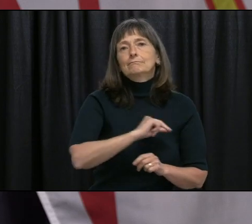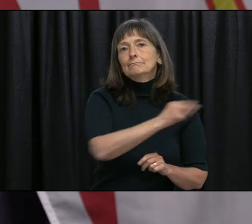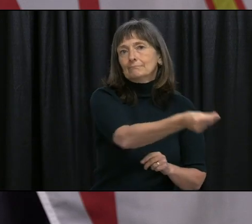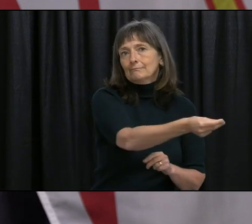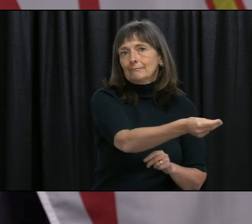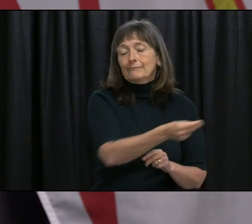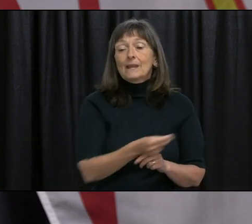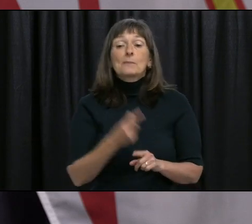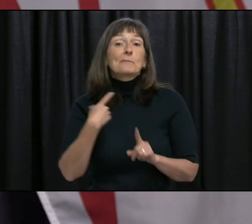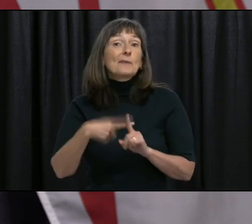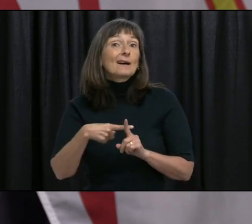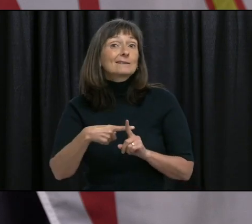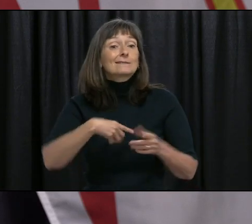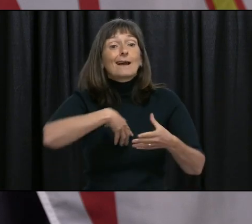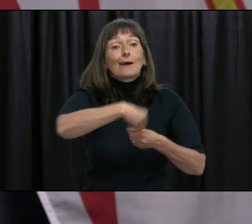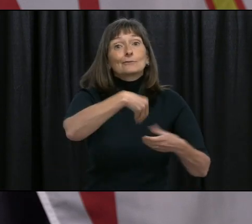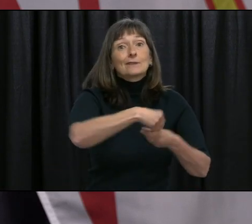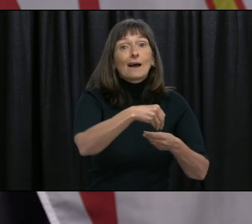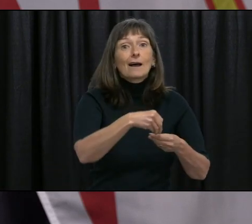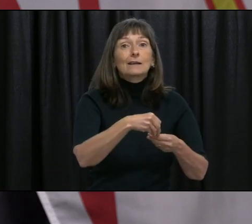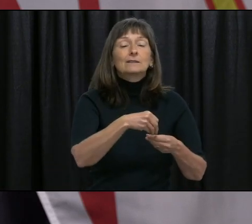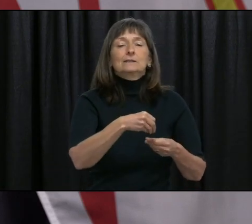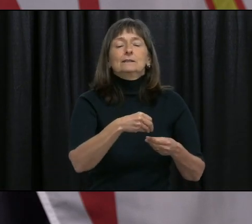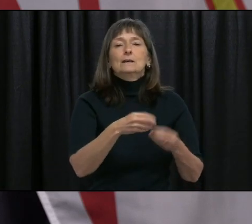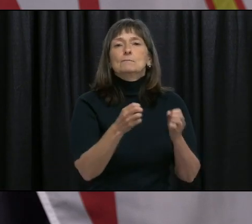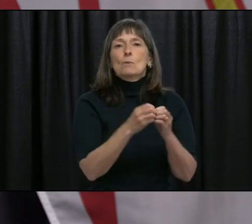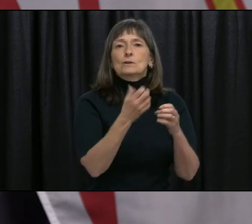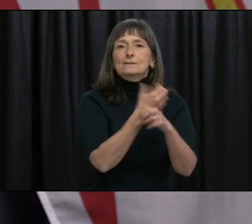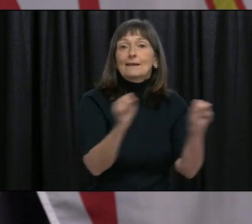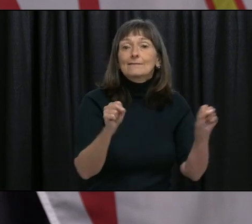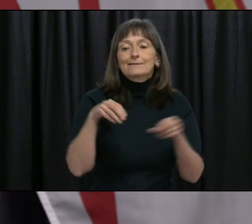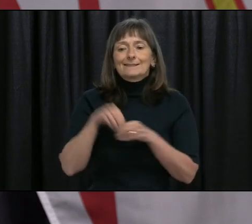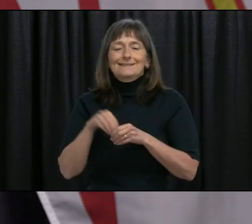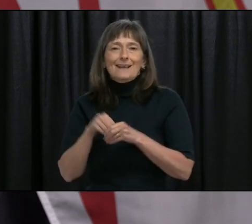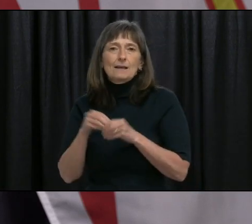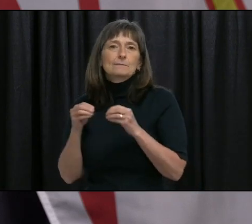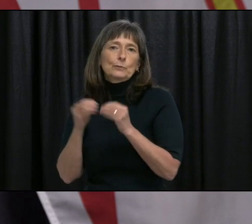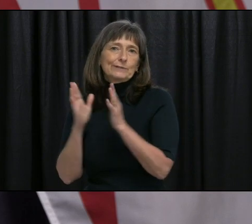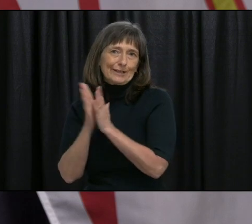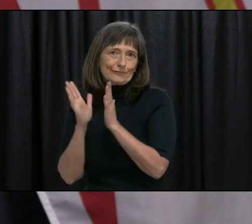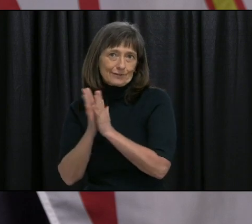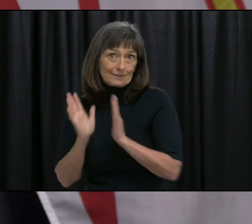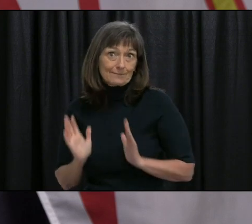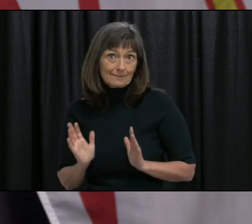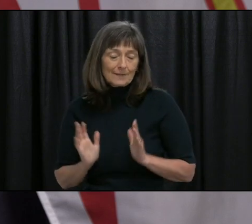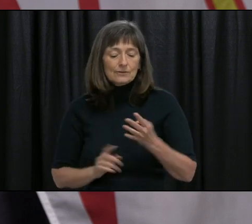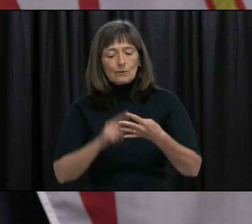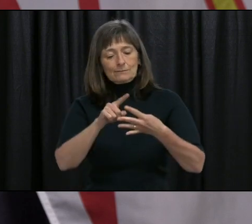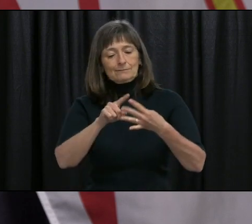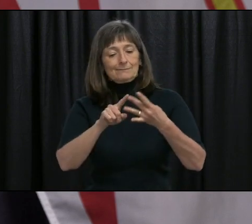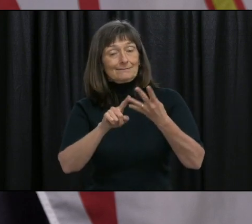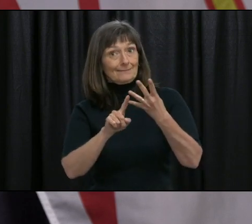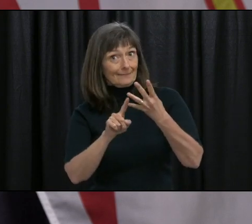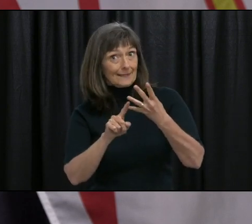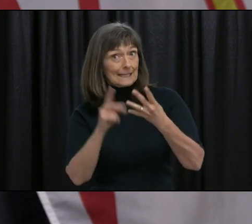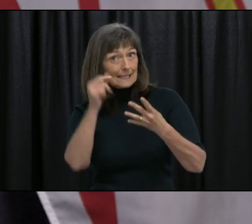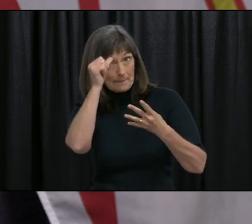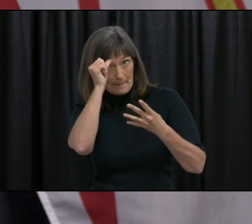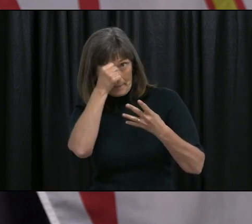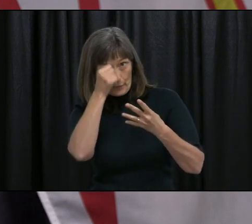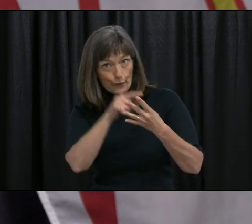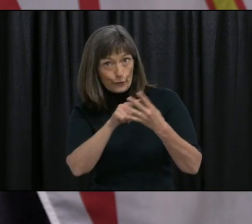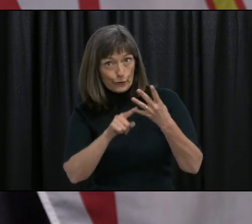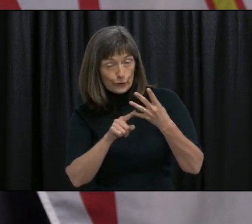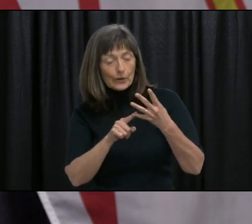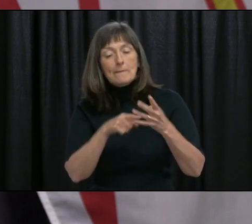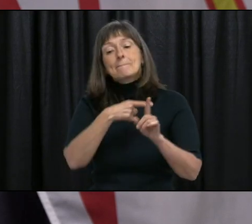outdoors than it is to spend time together indoors. In addition to being mindful of people, space, time, and place, we must also continue to